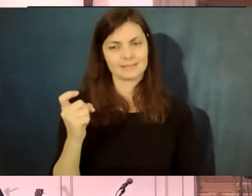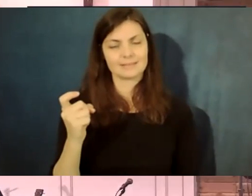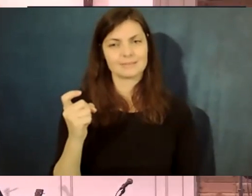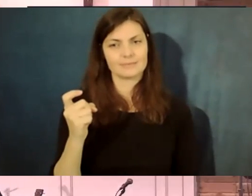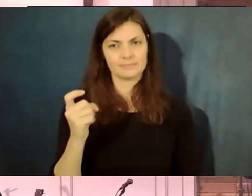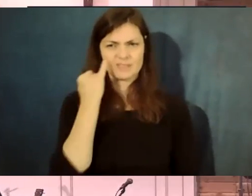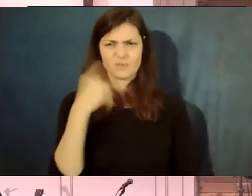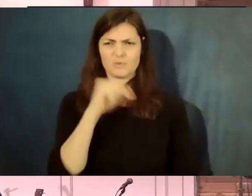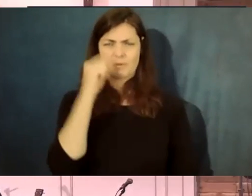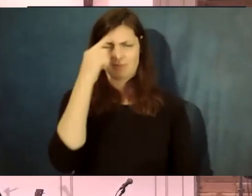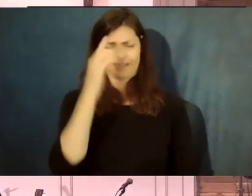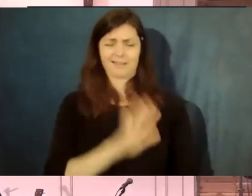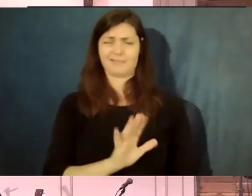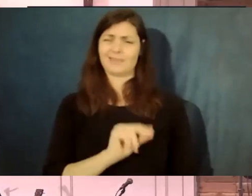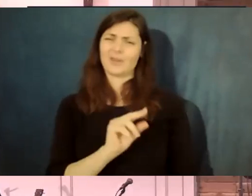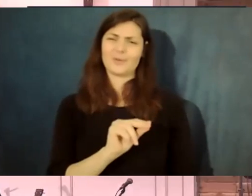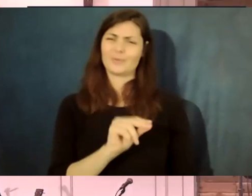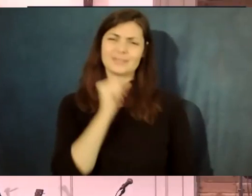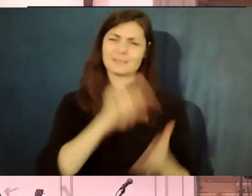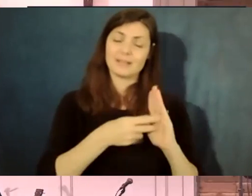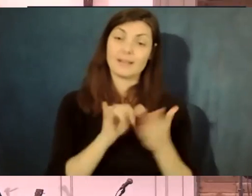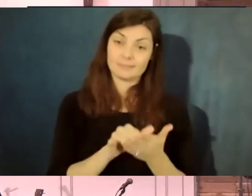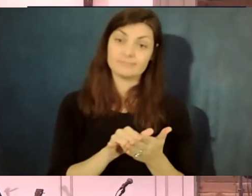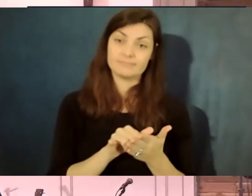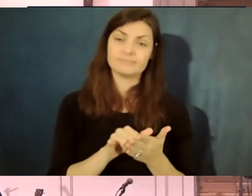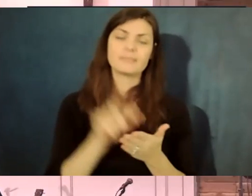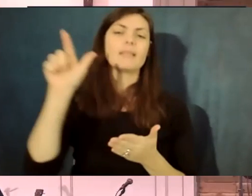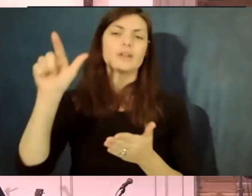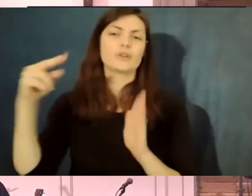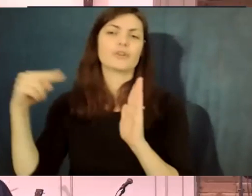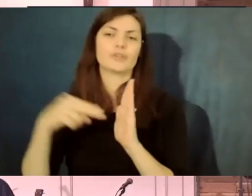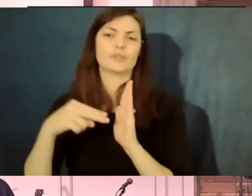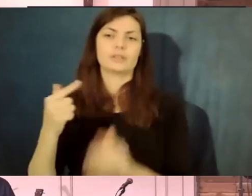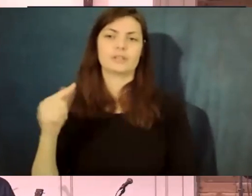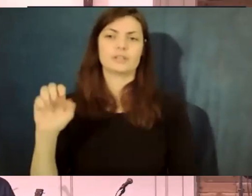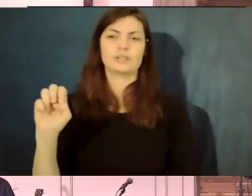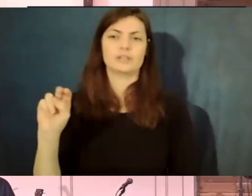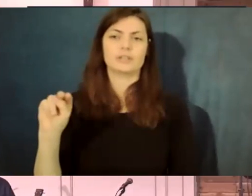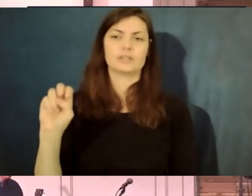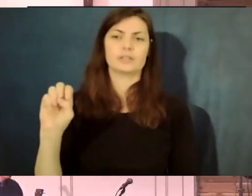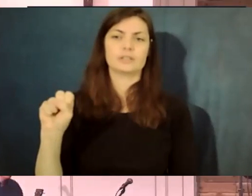don't think it can mean that, then jot down this verse, and you can read it on your own. Genesis 26, 8 and 9.